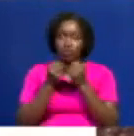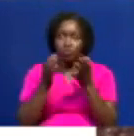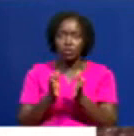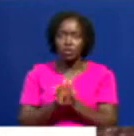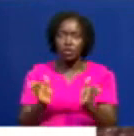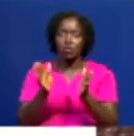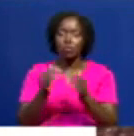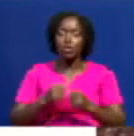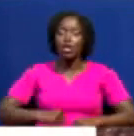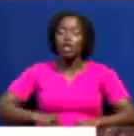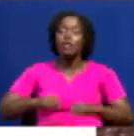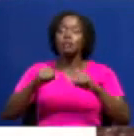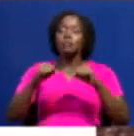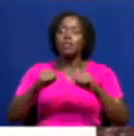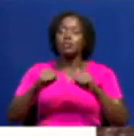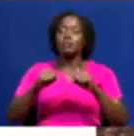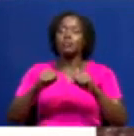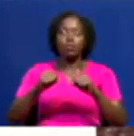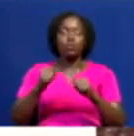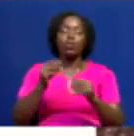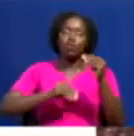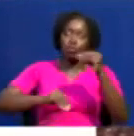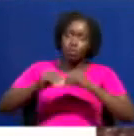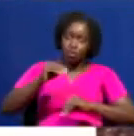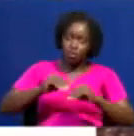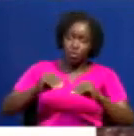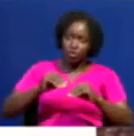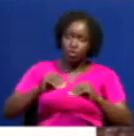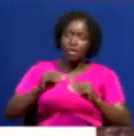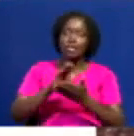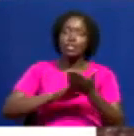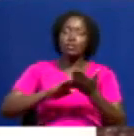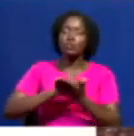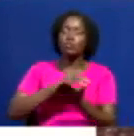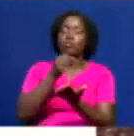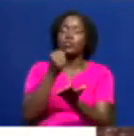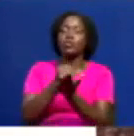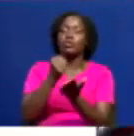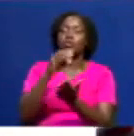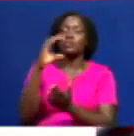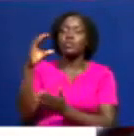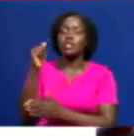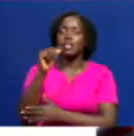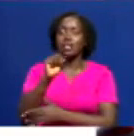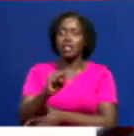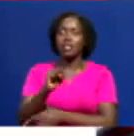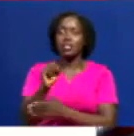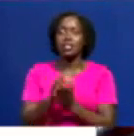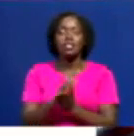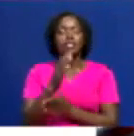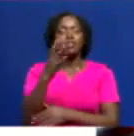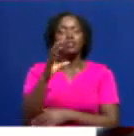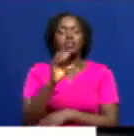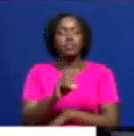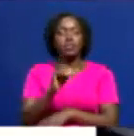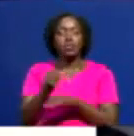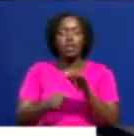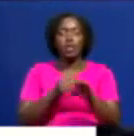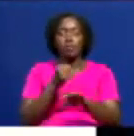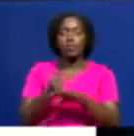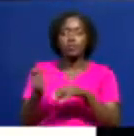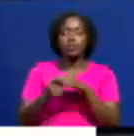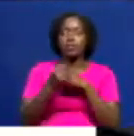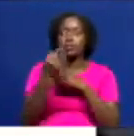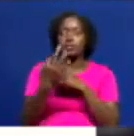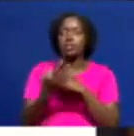to make informed contributions in the establishment of the office of CAS. The 50 CASs were appointed in March